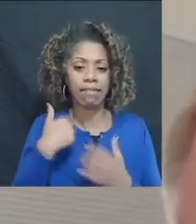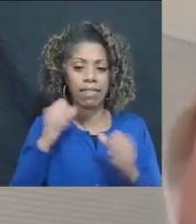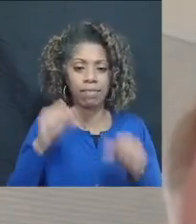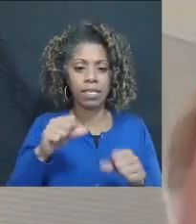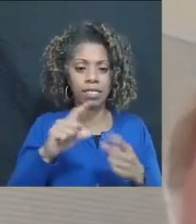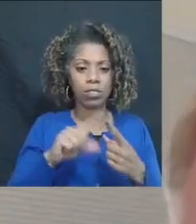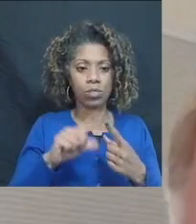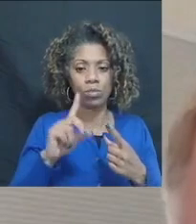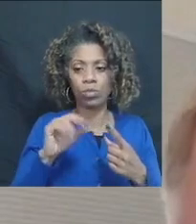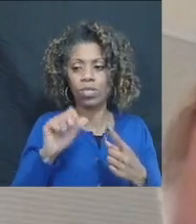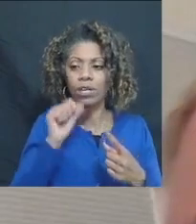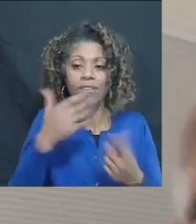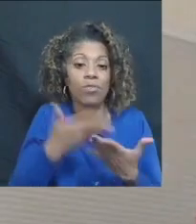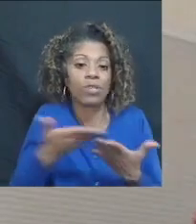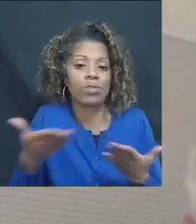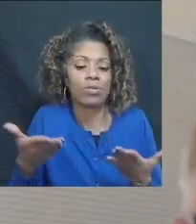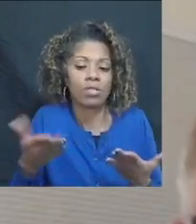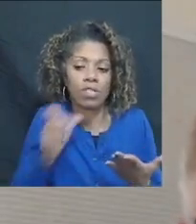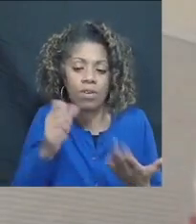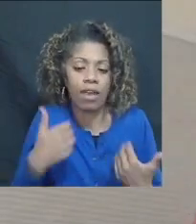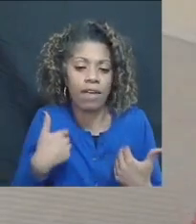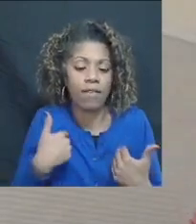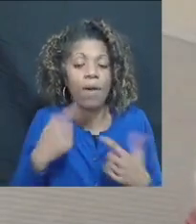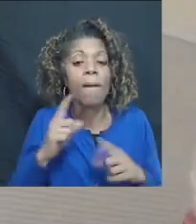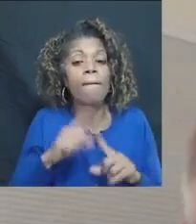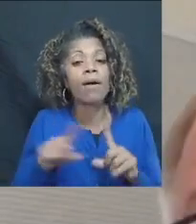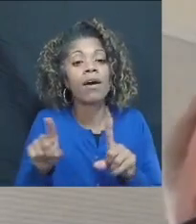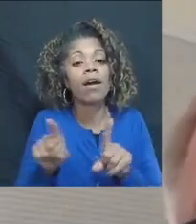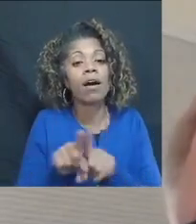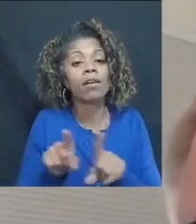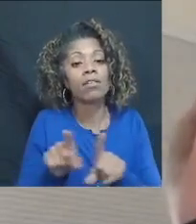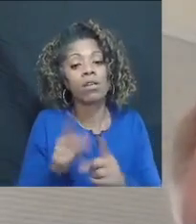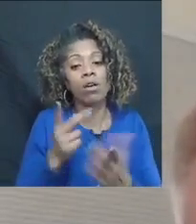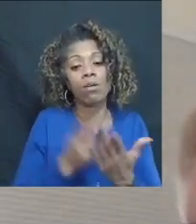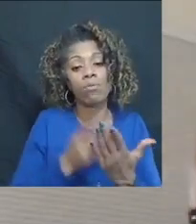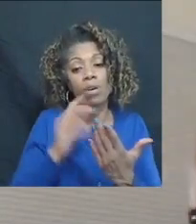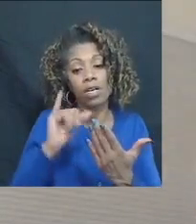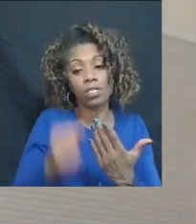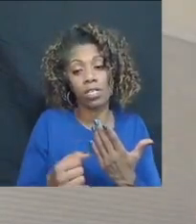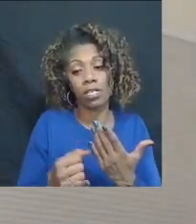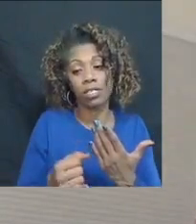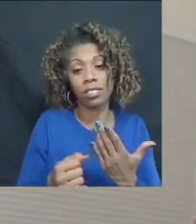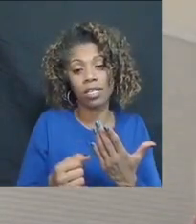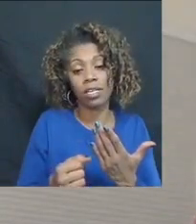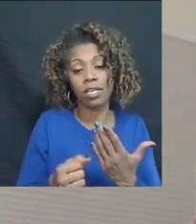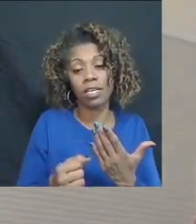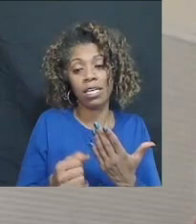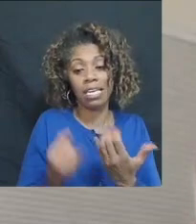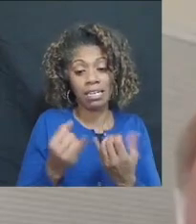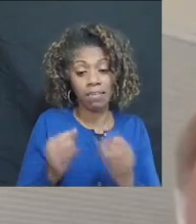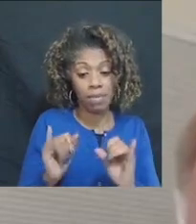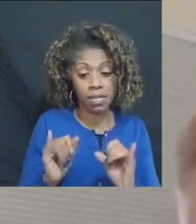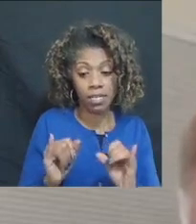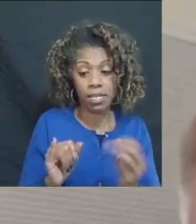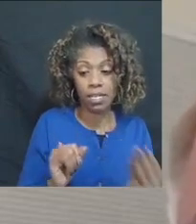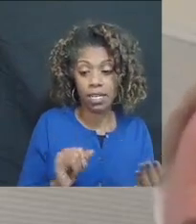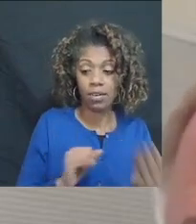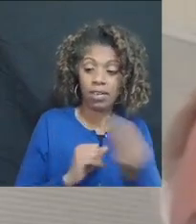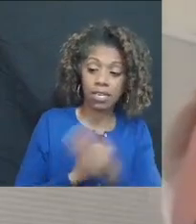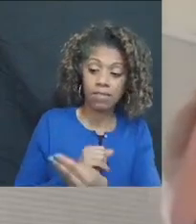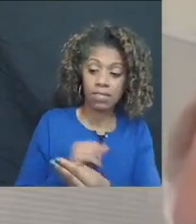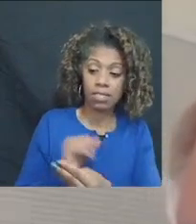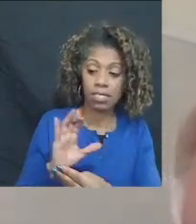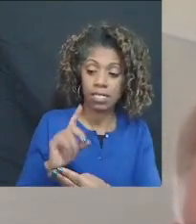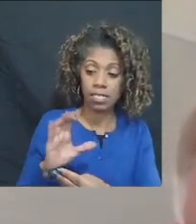have the resources for, but also projects that come to the CDC Foundation independently that you then have the resources to be